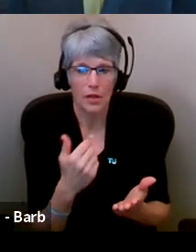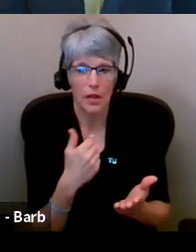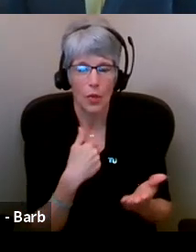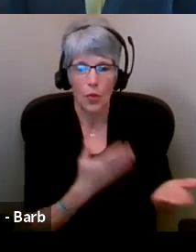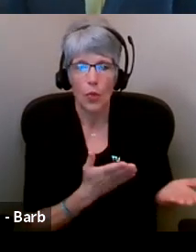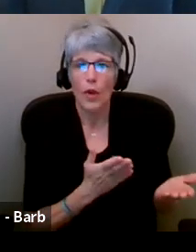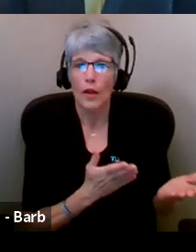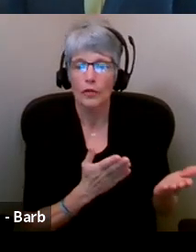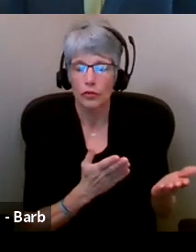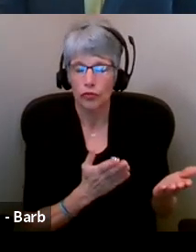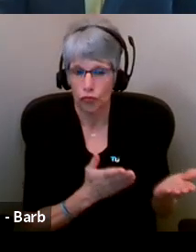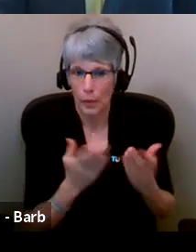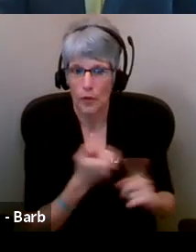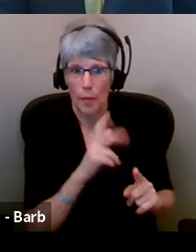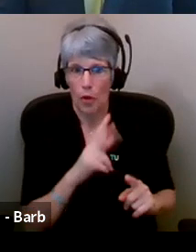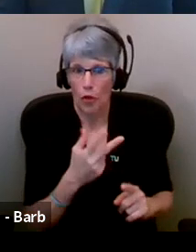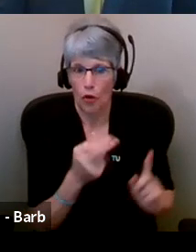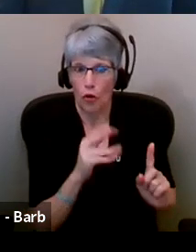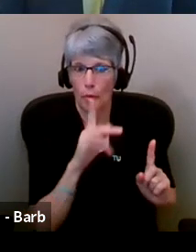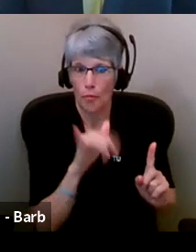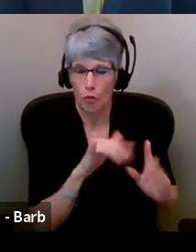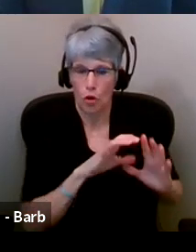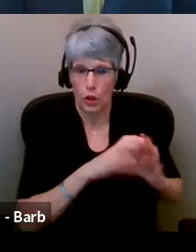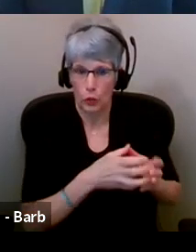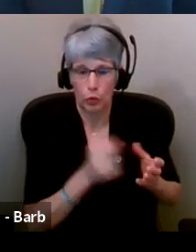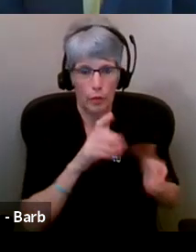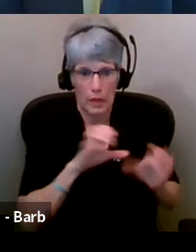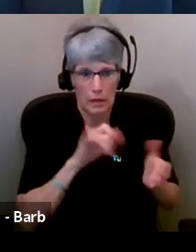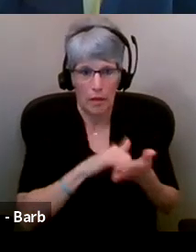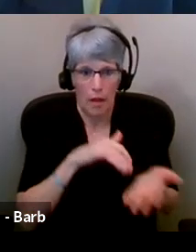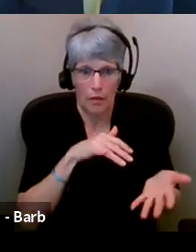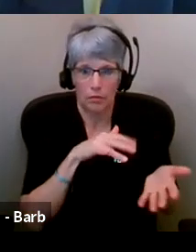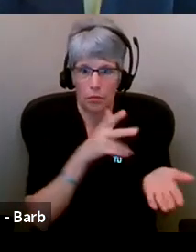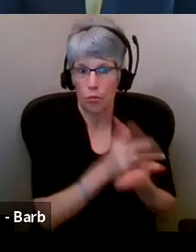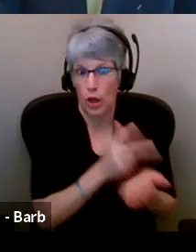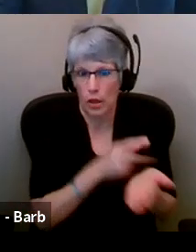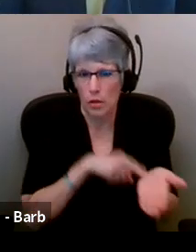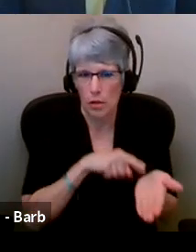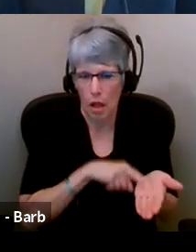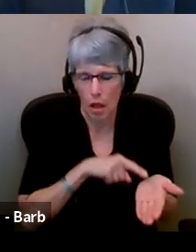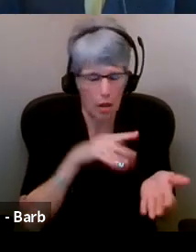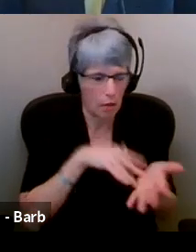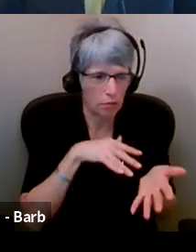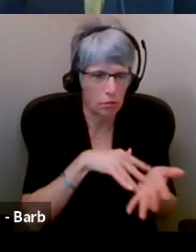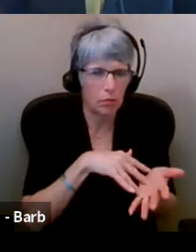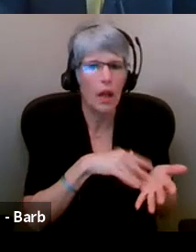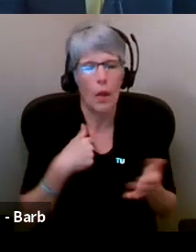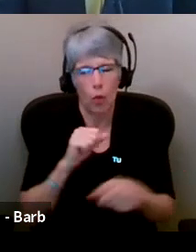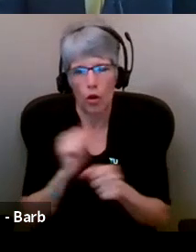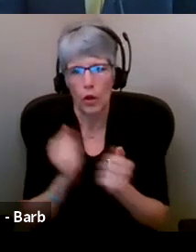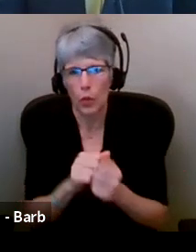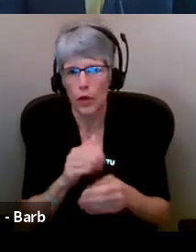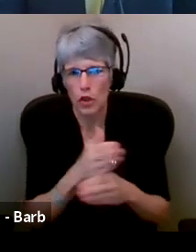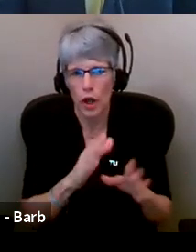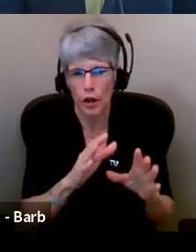who's third party who conducted that parking and transportation study. We are working with the shared governance groups to share some of